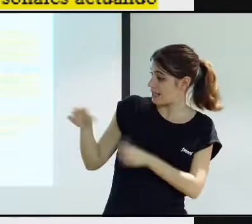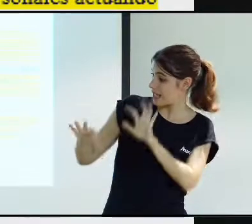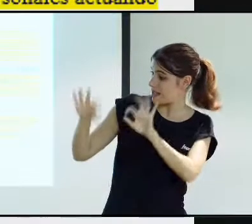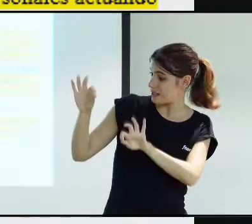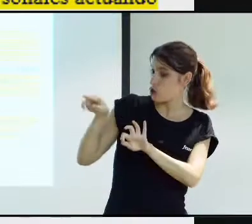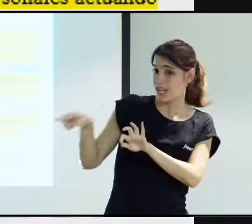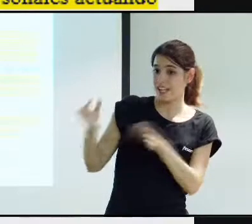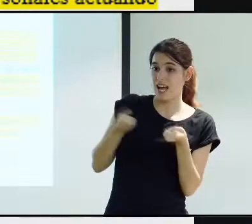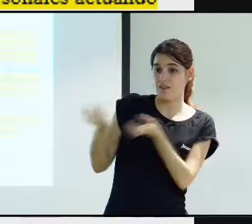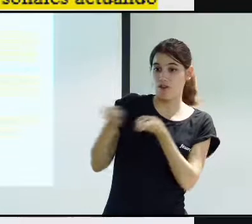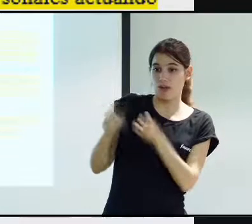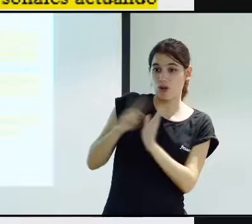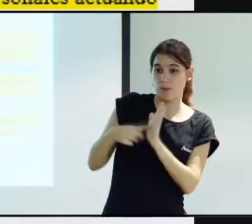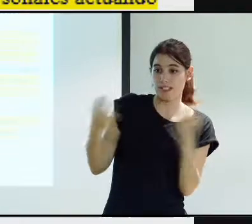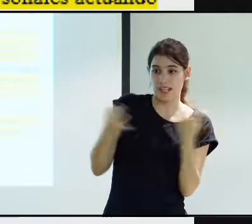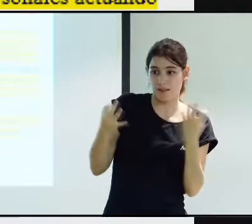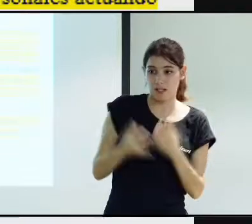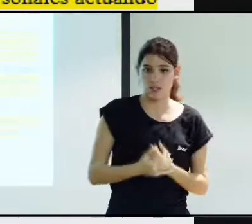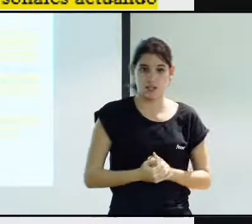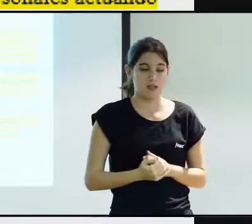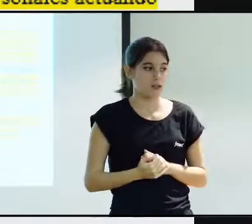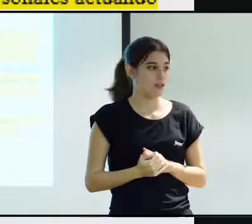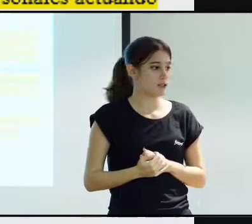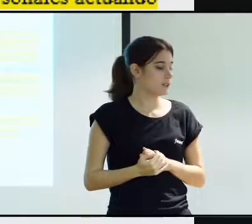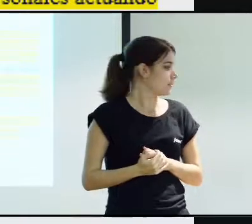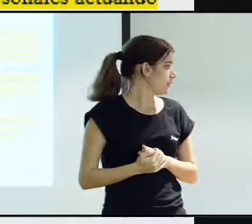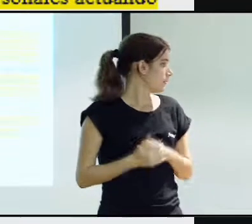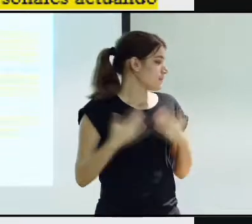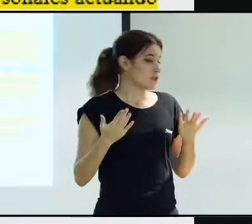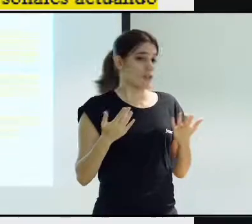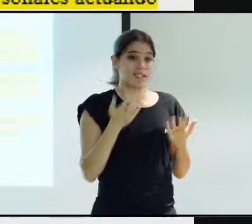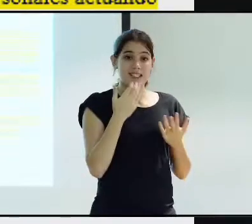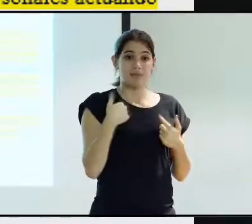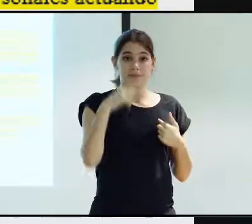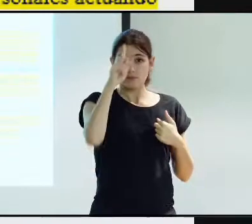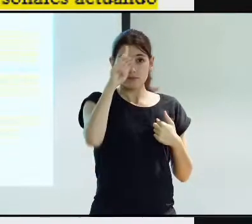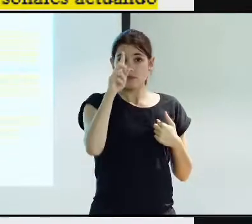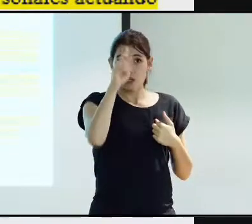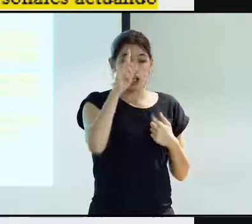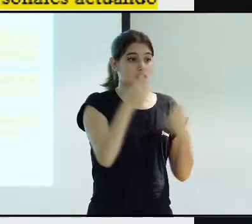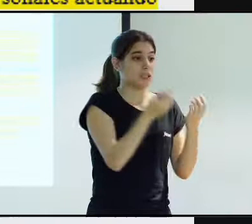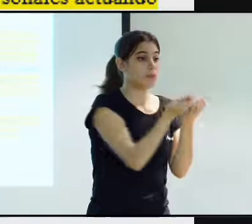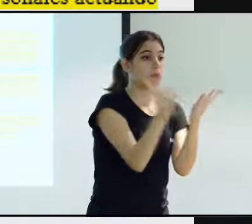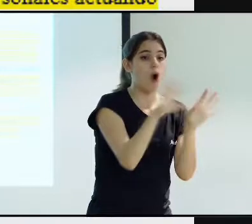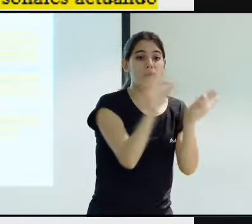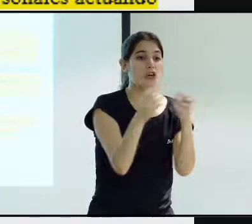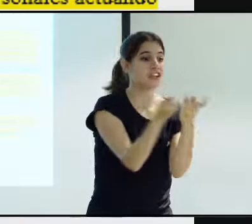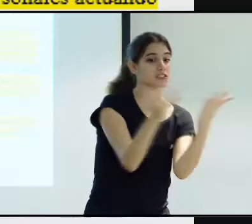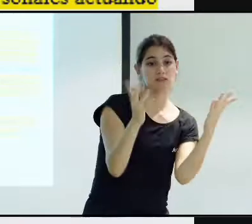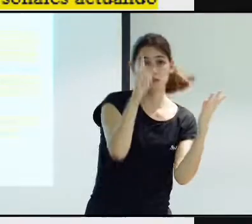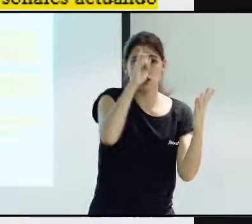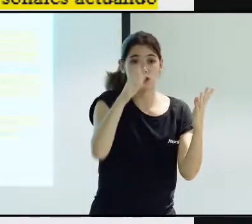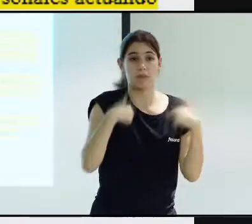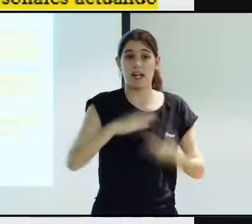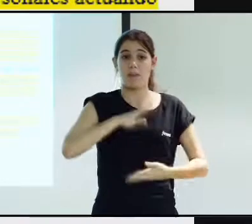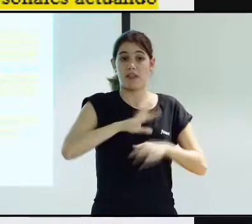for Laura to understand me. I need to convey this information to her if she's going to make a decision. And so if we don't know what our